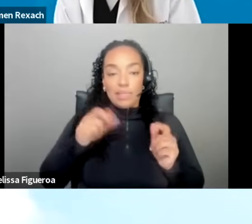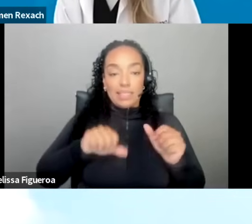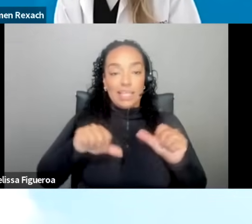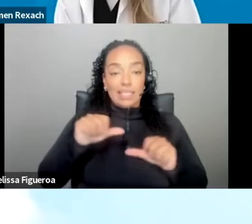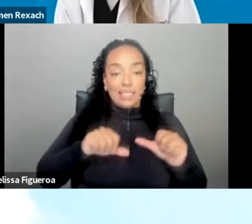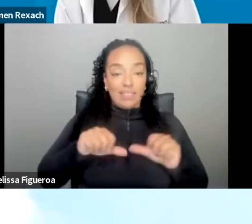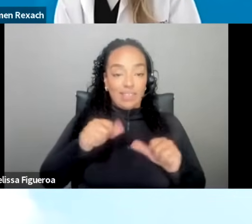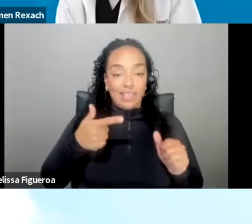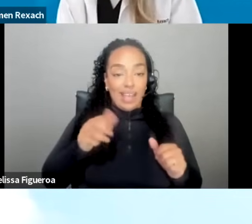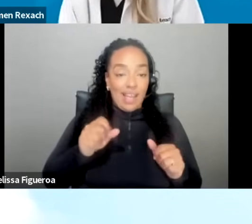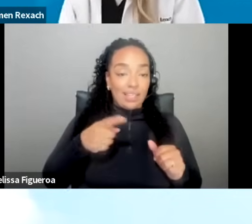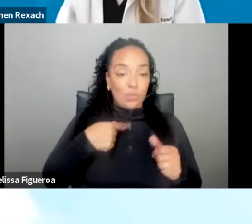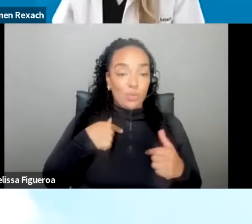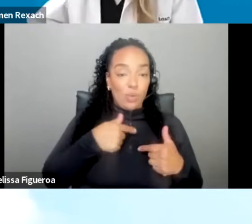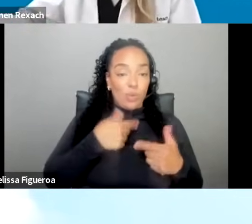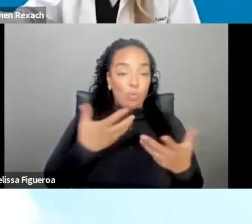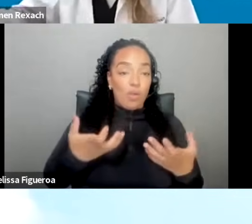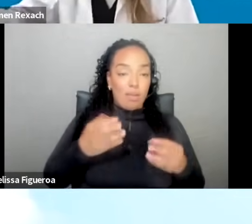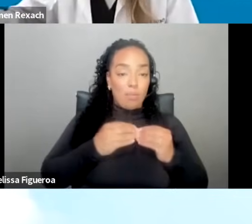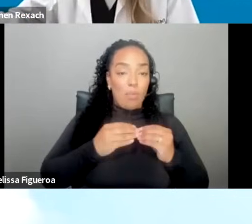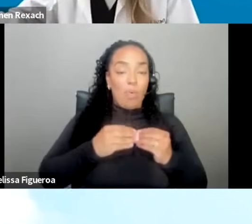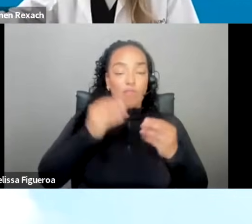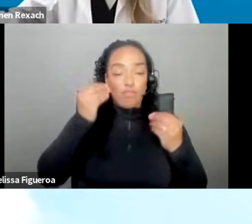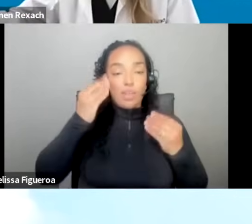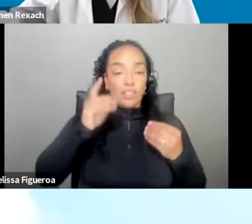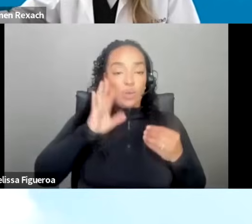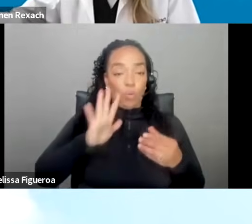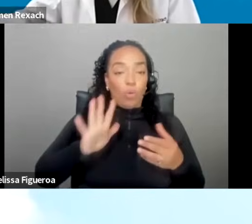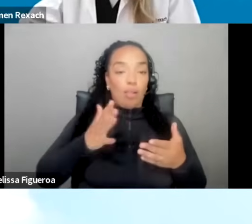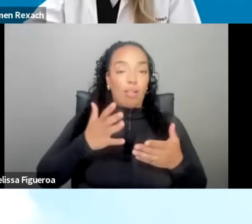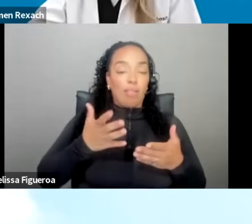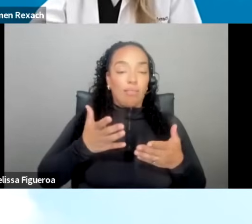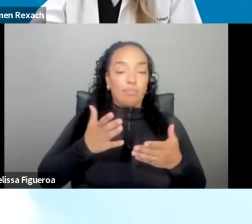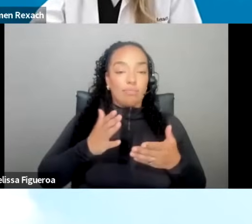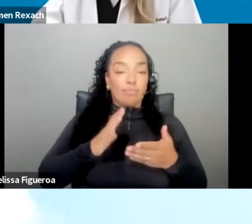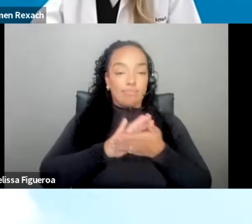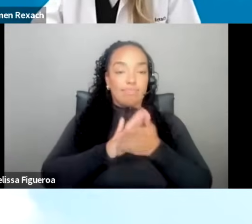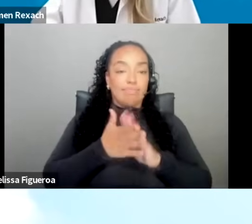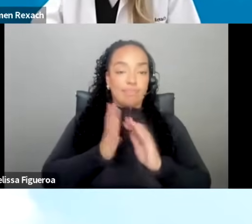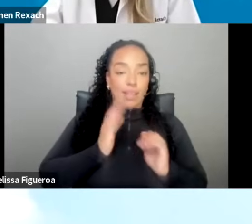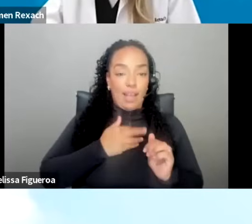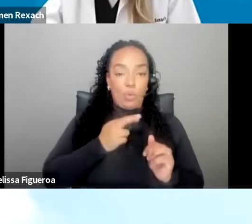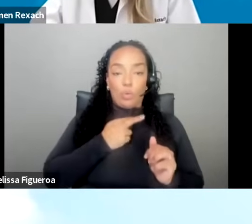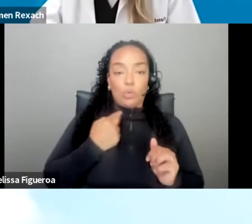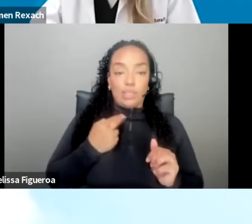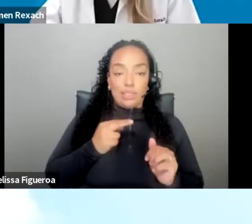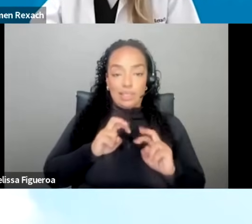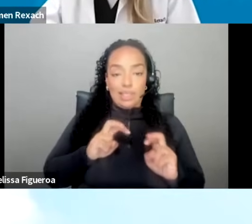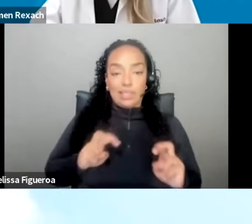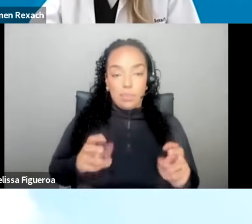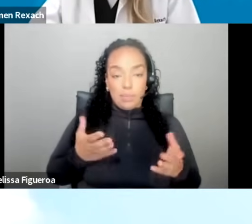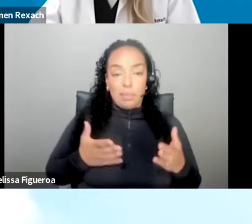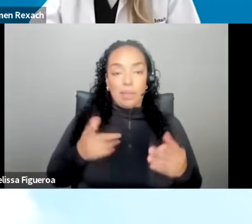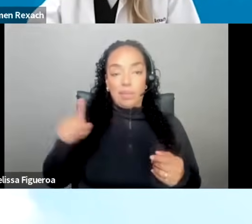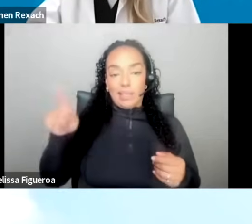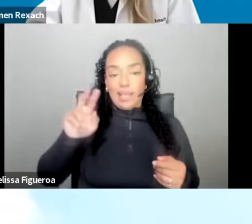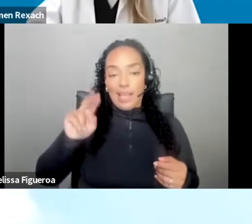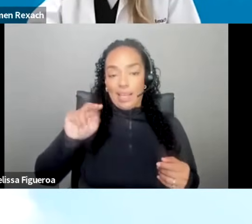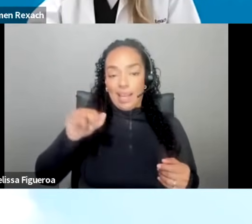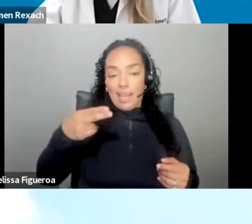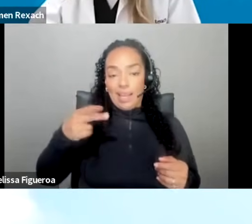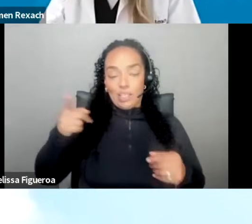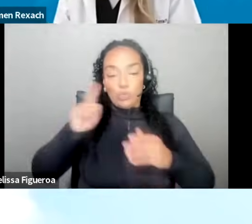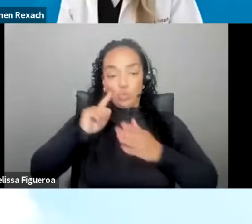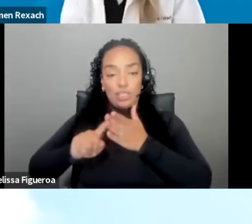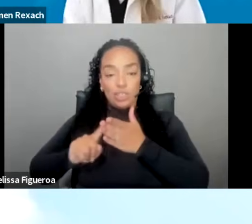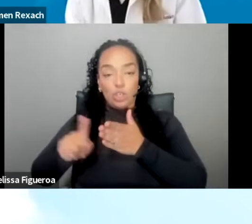on, because that will definitely inform our risk assessment. We know colleagues under the NIH research might be looking into that, but